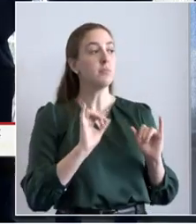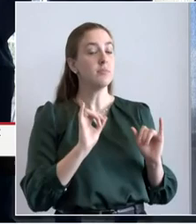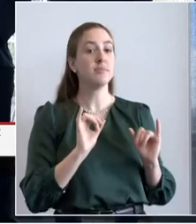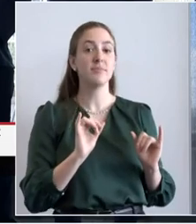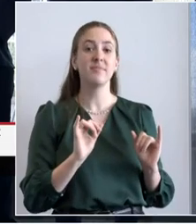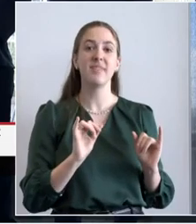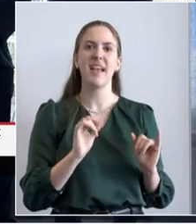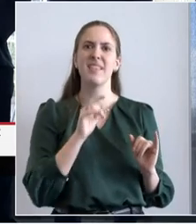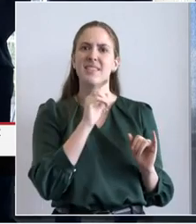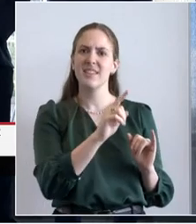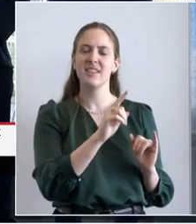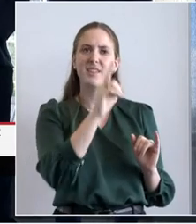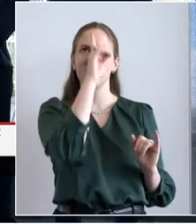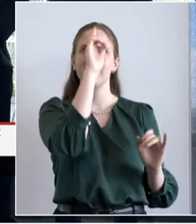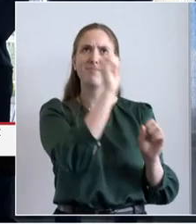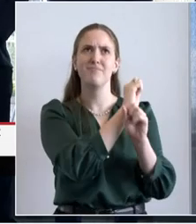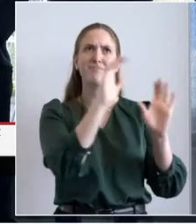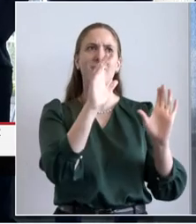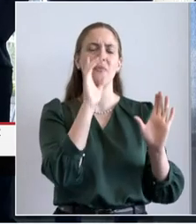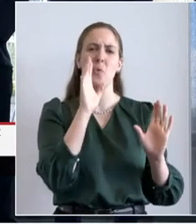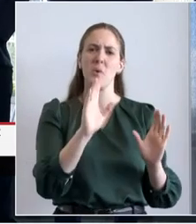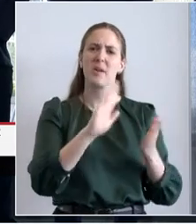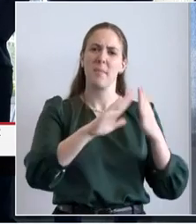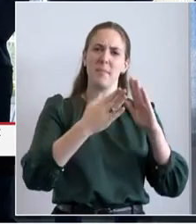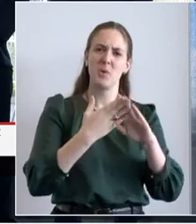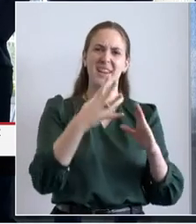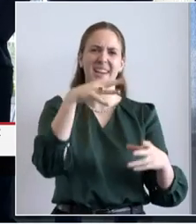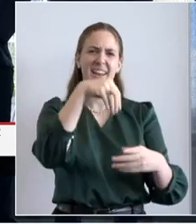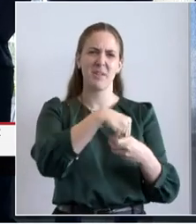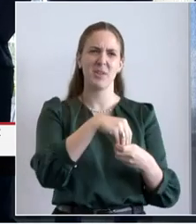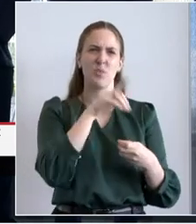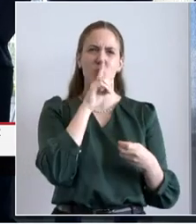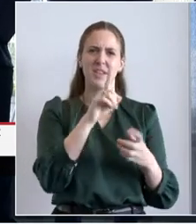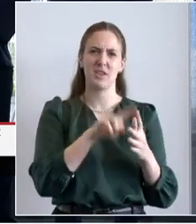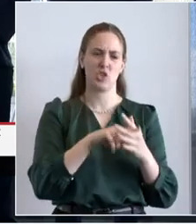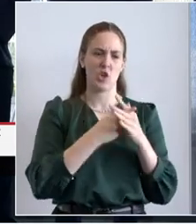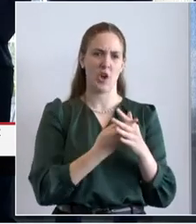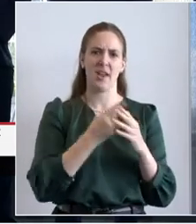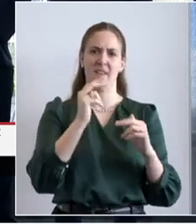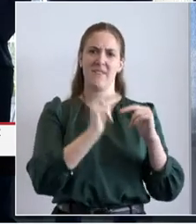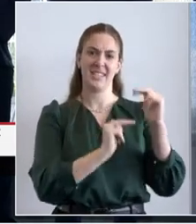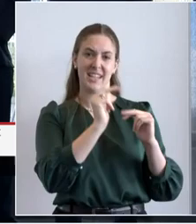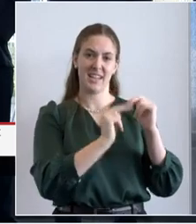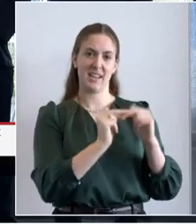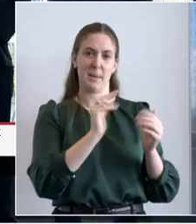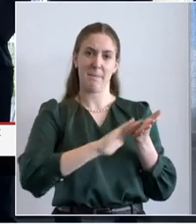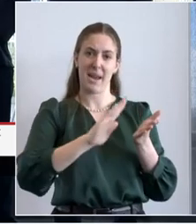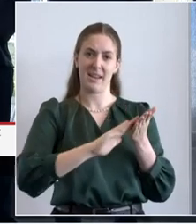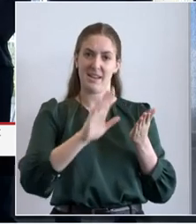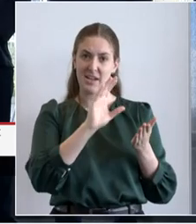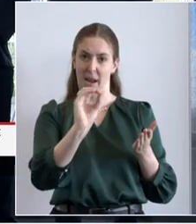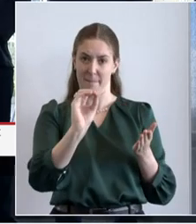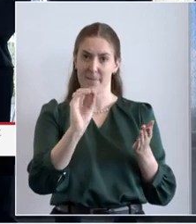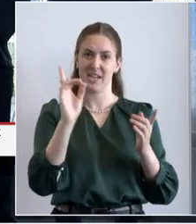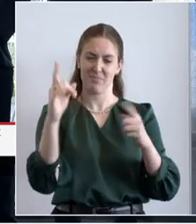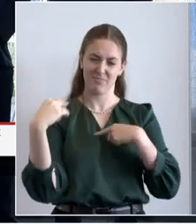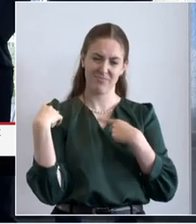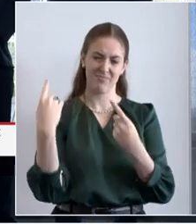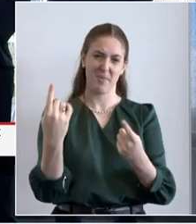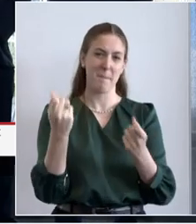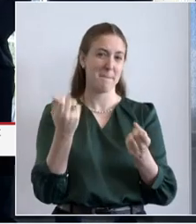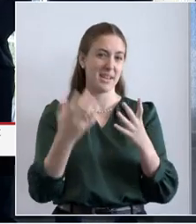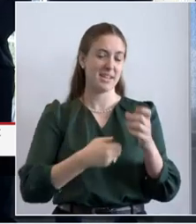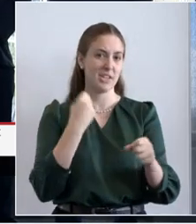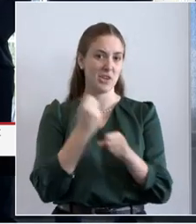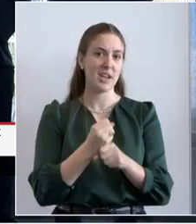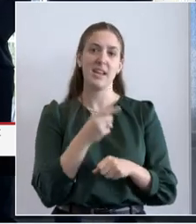visionary, community engagement person has now started a facilities maintenance company. It's been going for a number of years. He